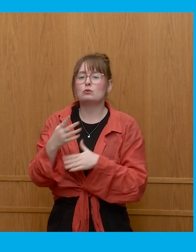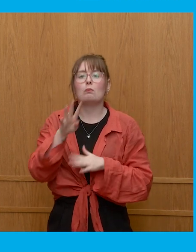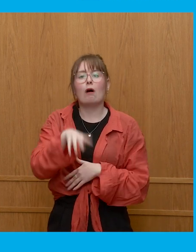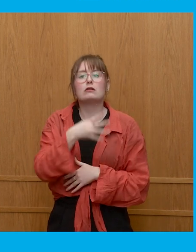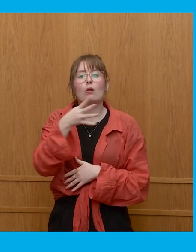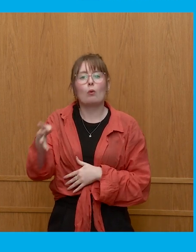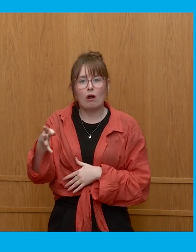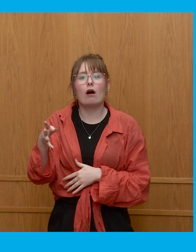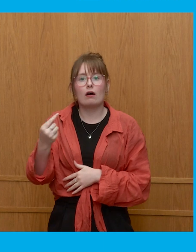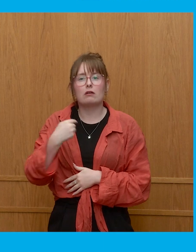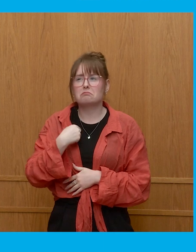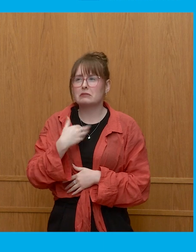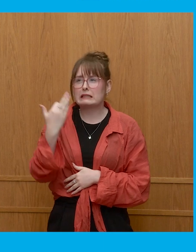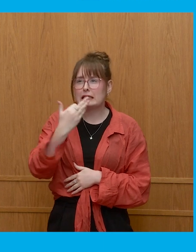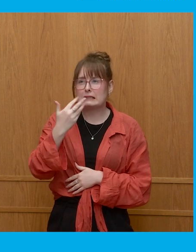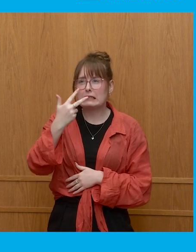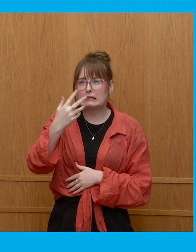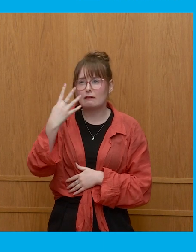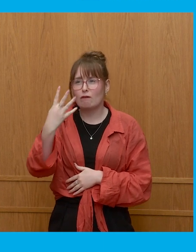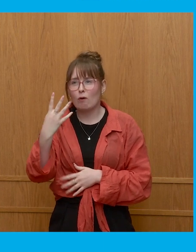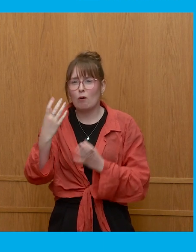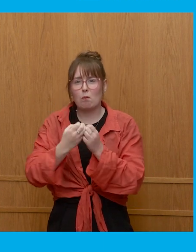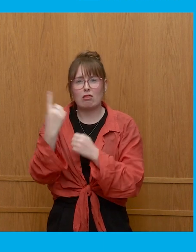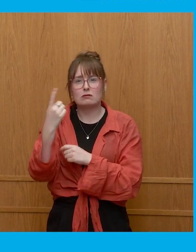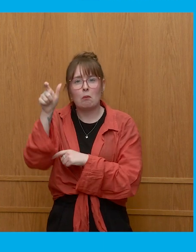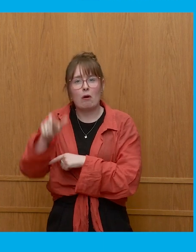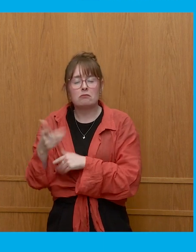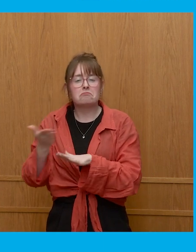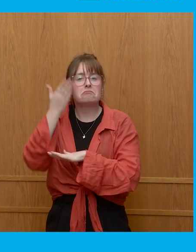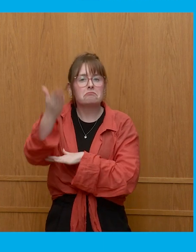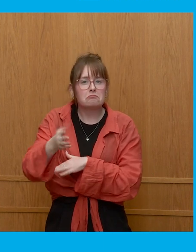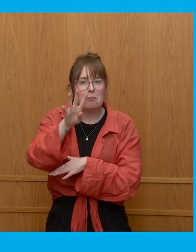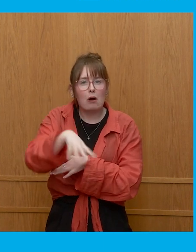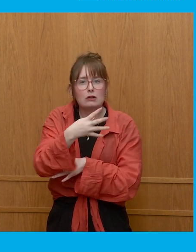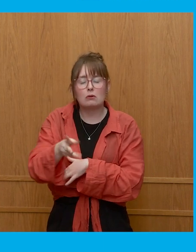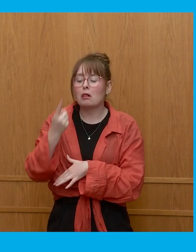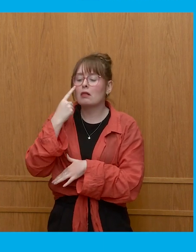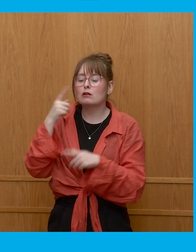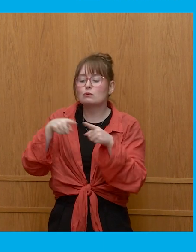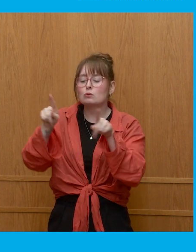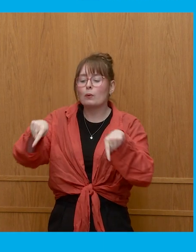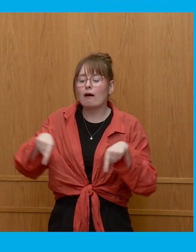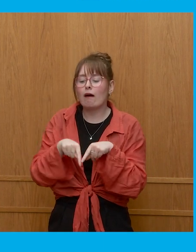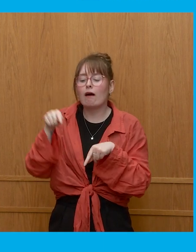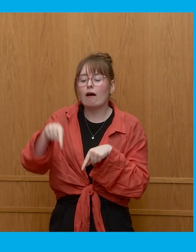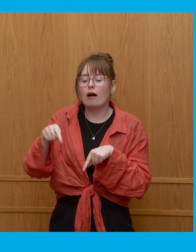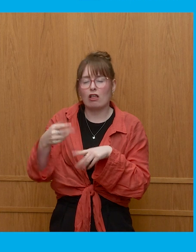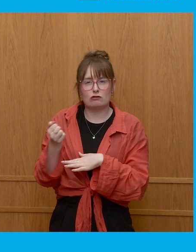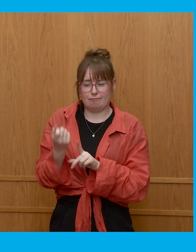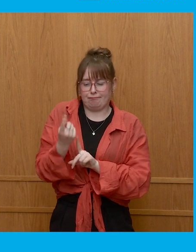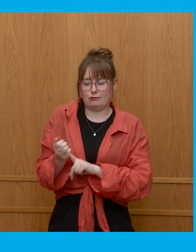in 84 with Alan Fullerton, and we looked at the square in front of the railway